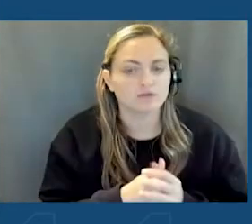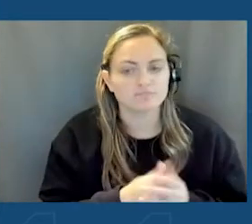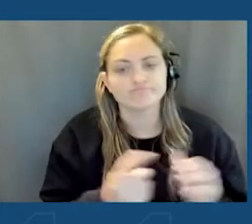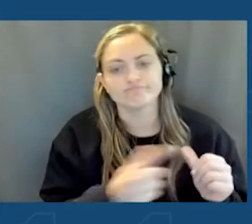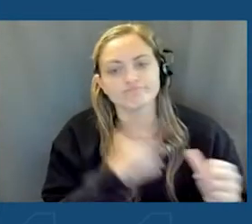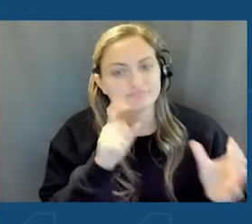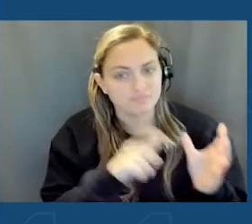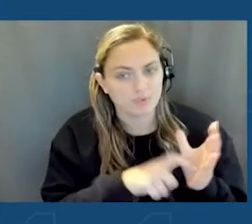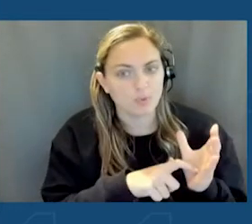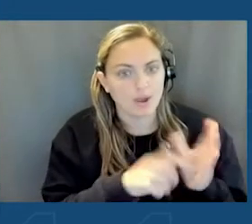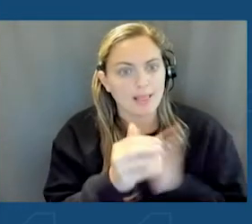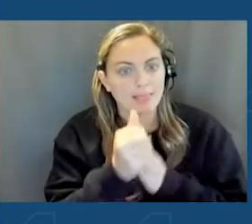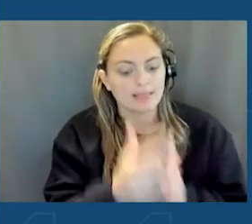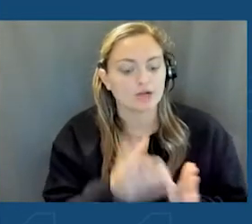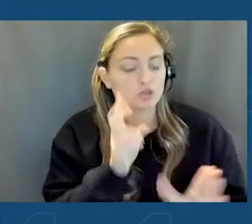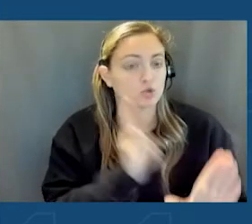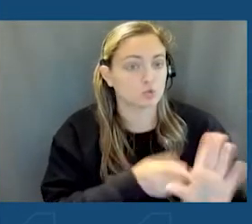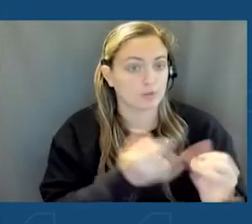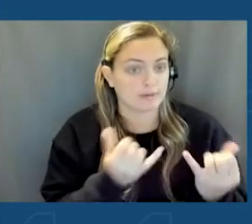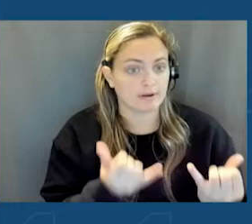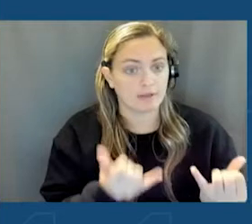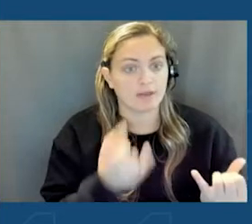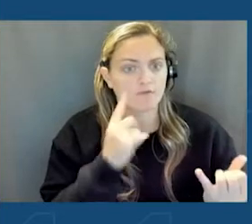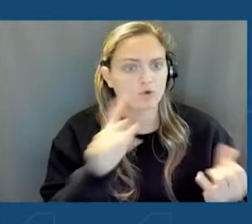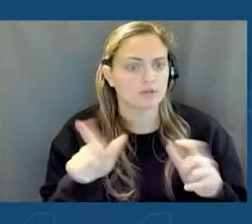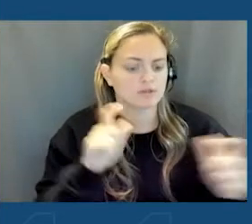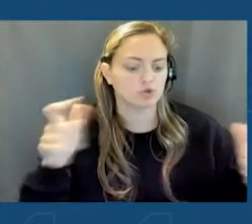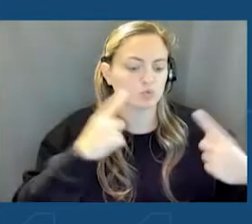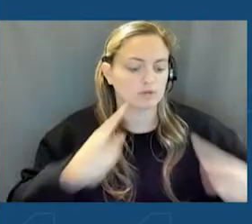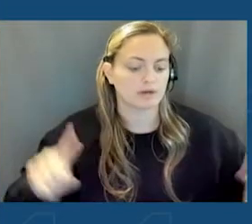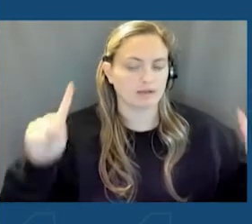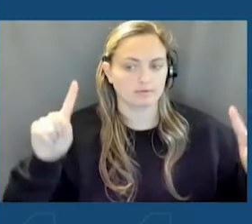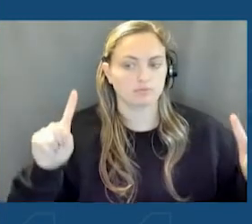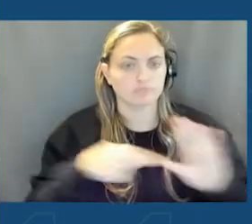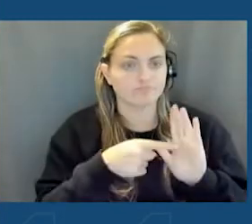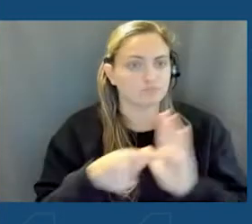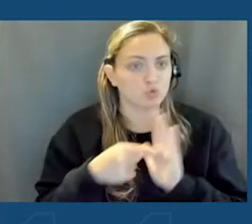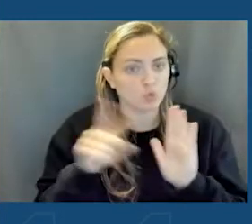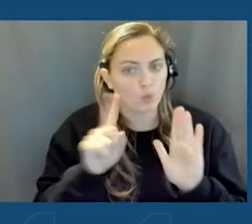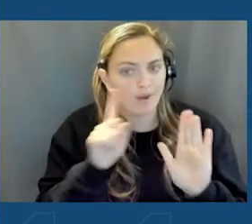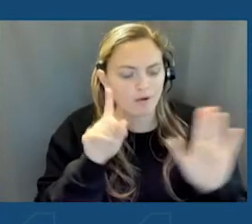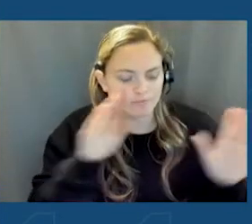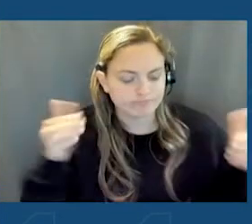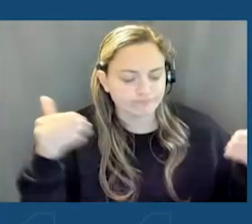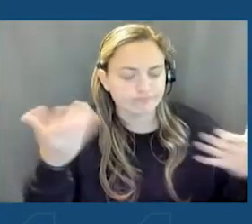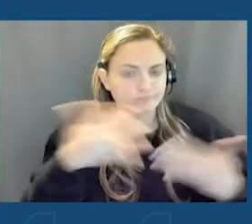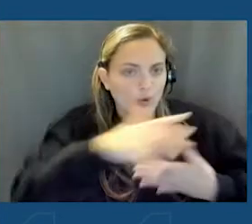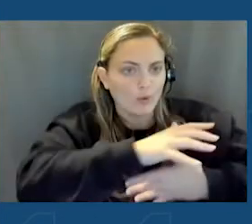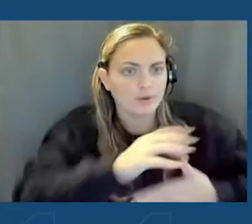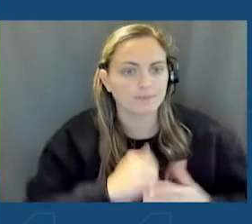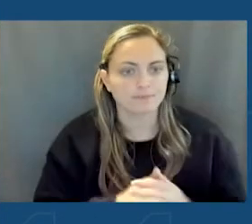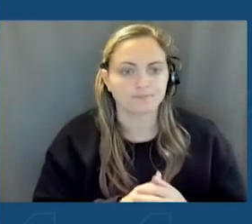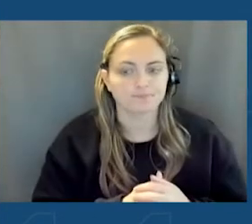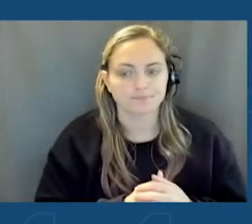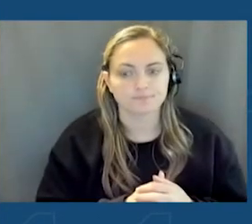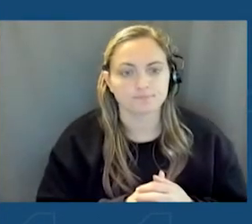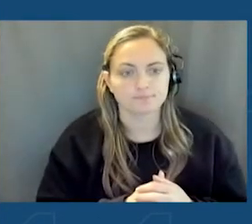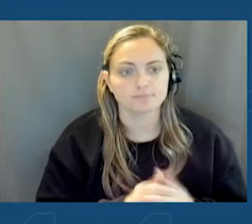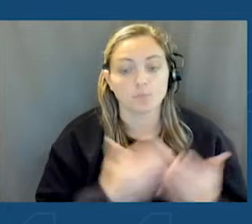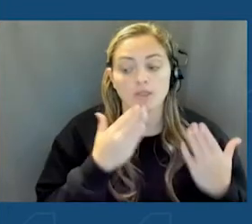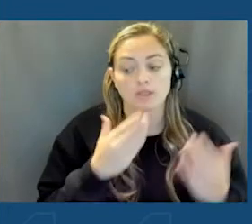the leaders who've joined me here today for this major announcement that shows where our priorities are. And I want to thank Jano Lieber,